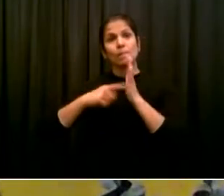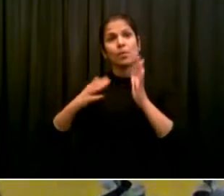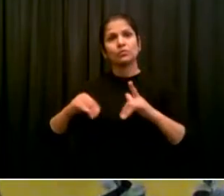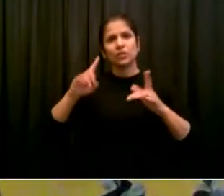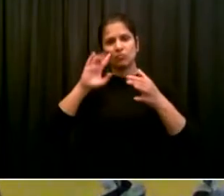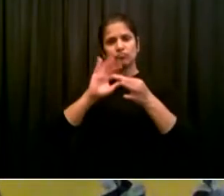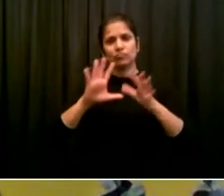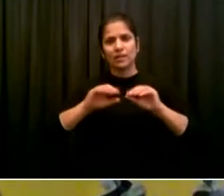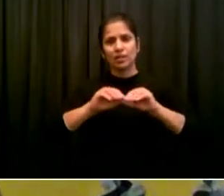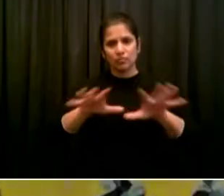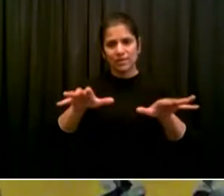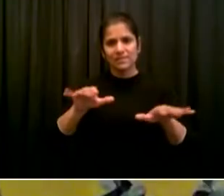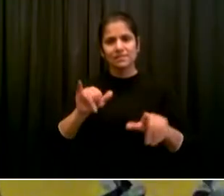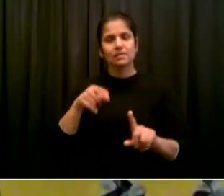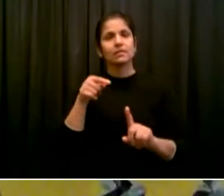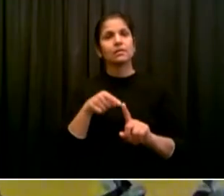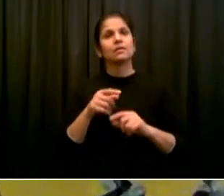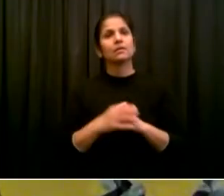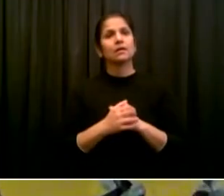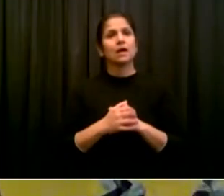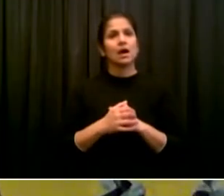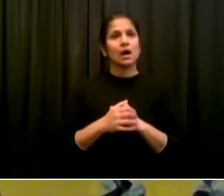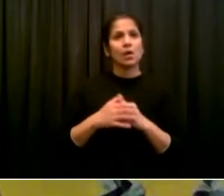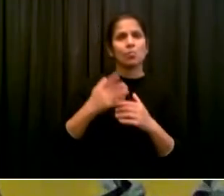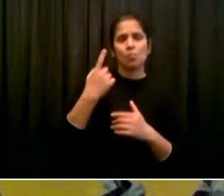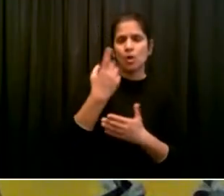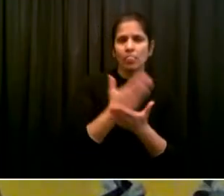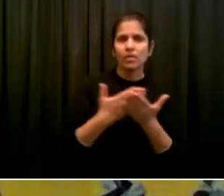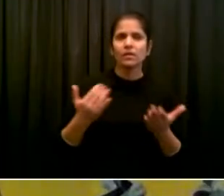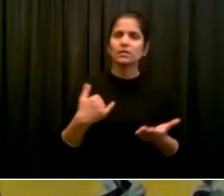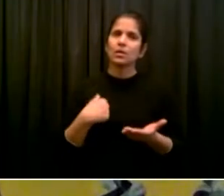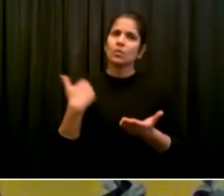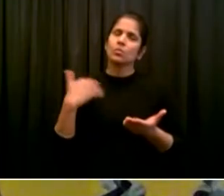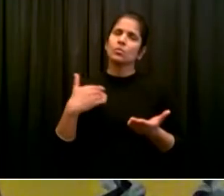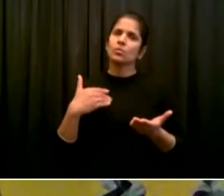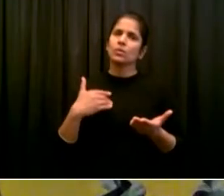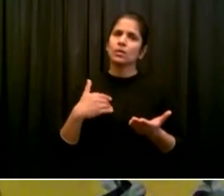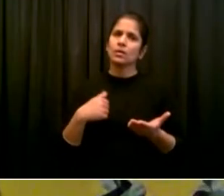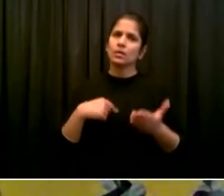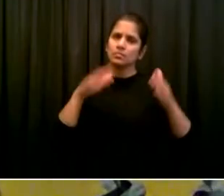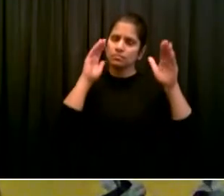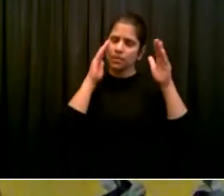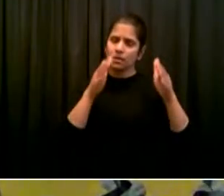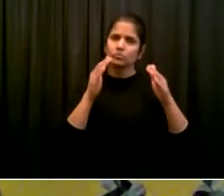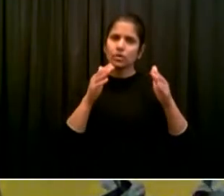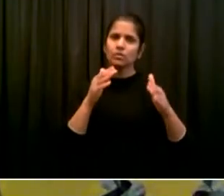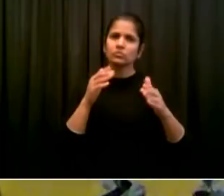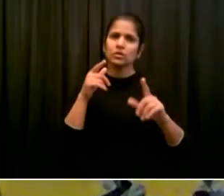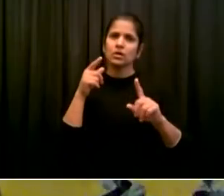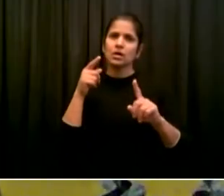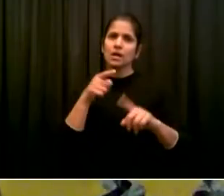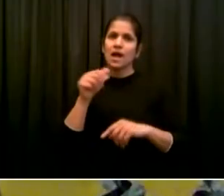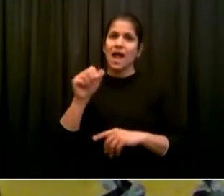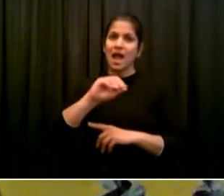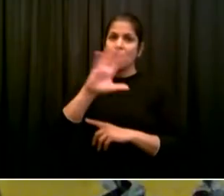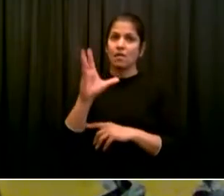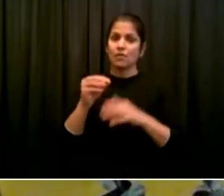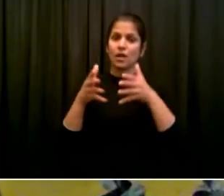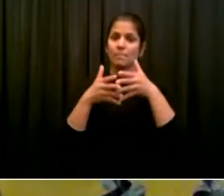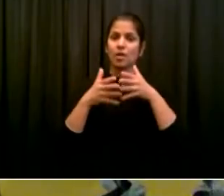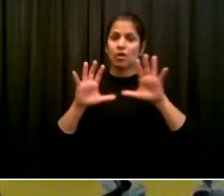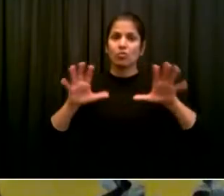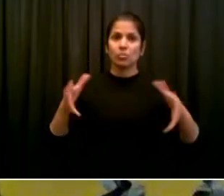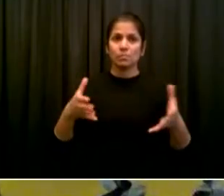that really sobered me was the fact that African Americans and Latinos make up 17% of the population of New